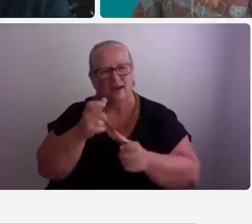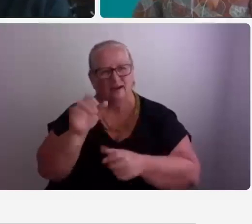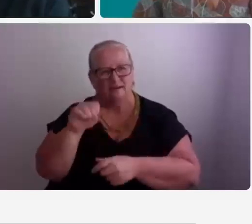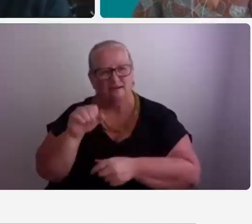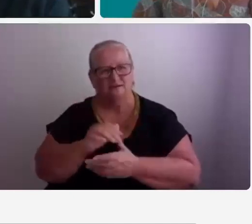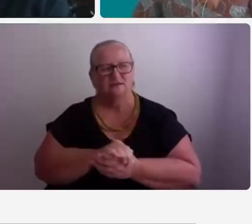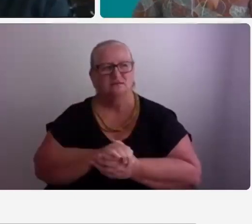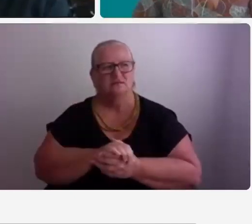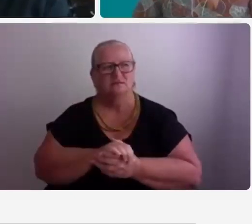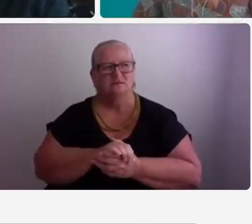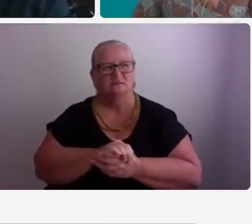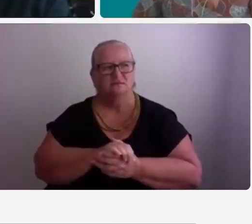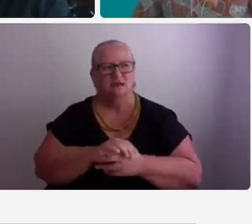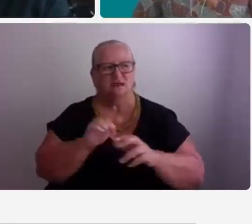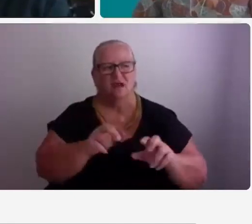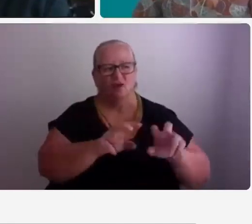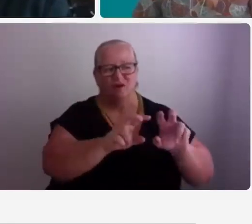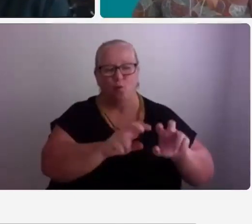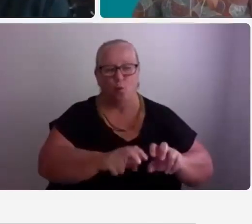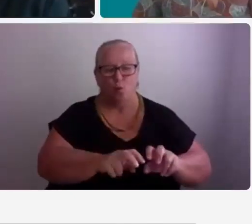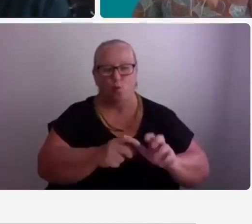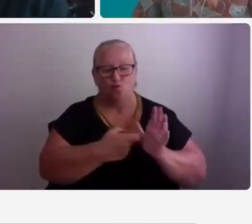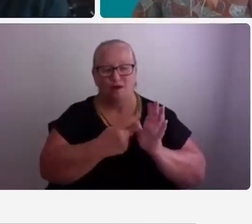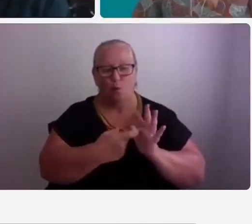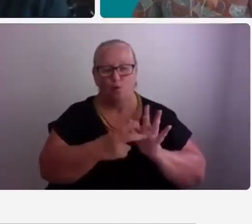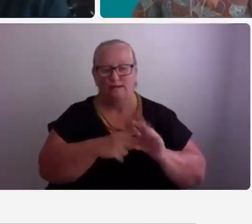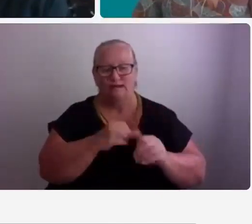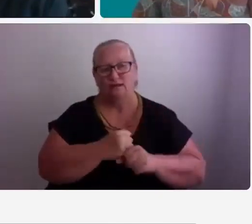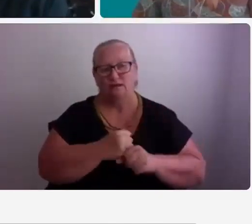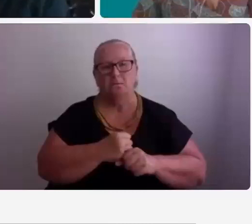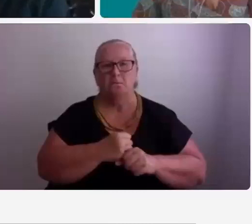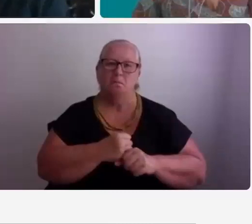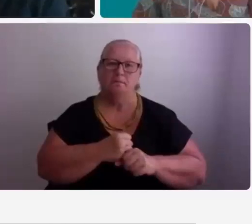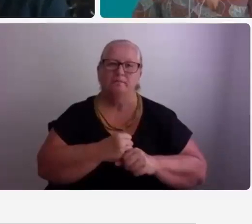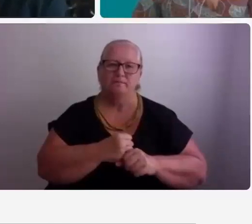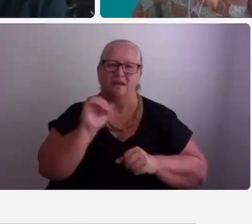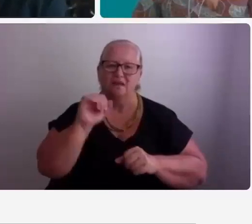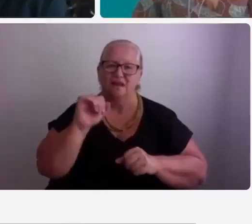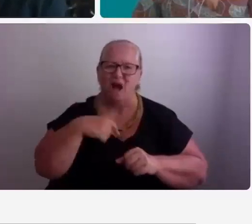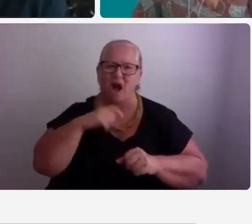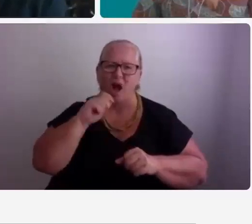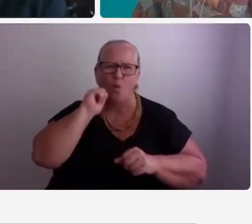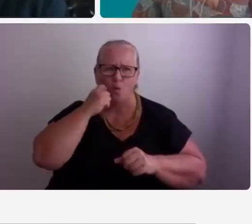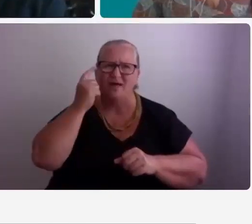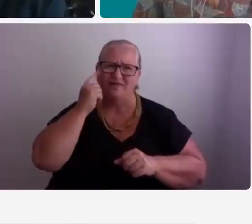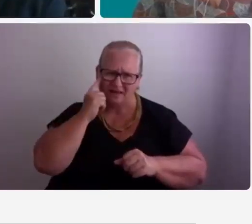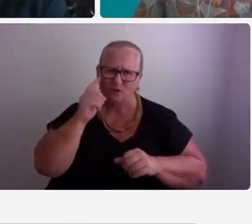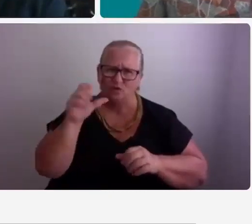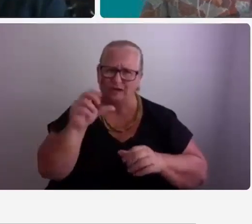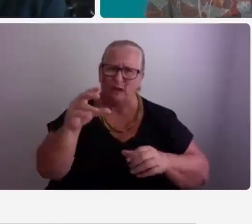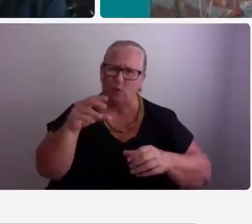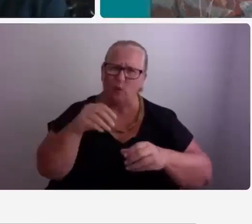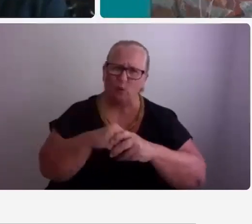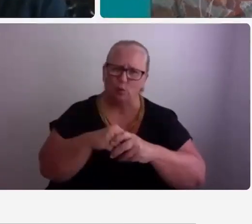The records itself too, on that basis, I would have thought would be included as part